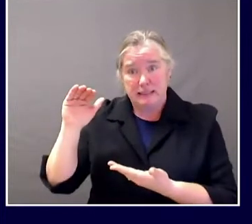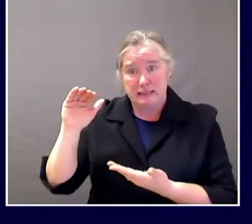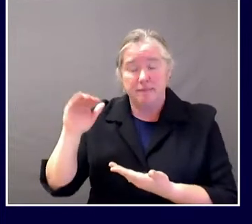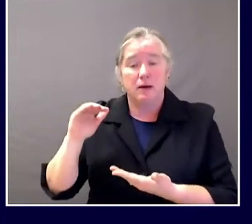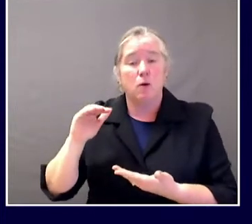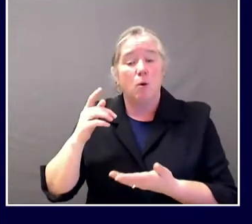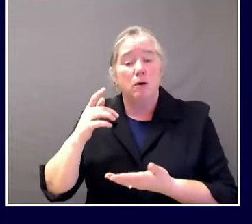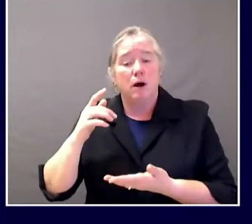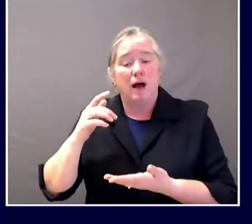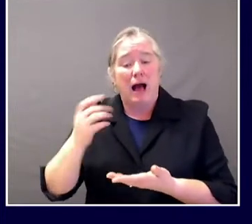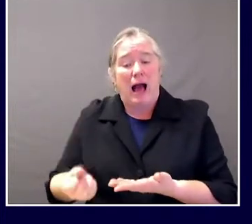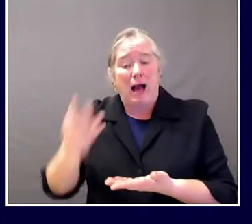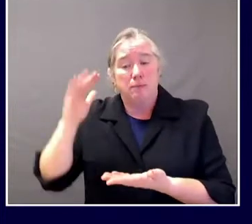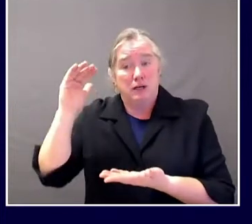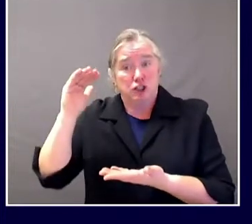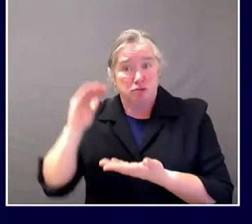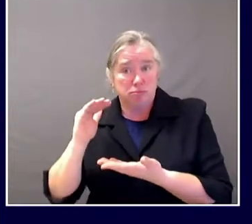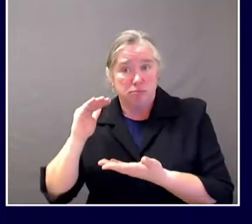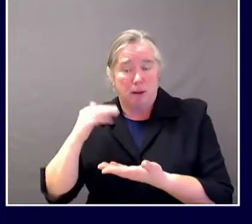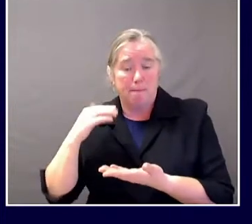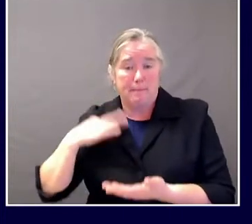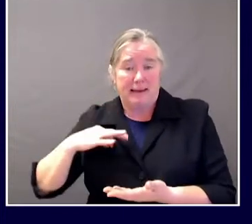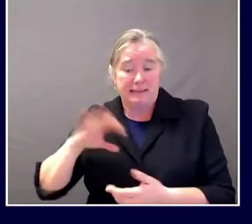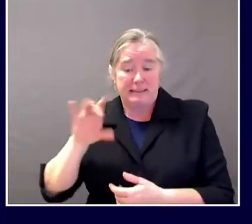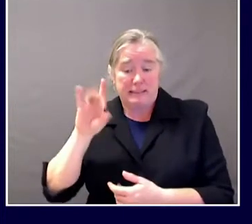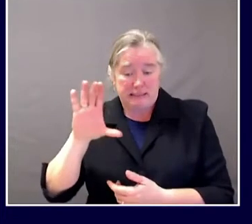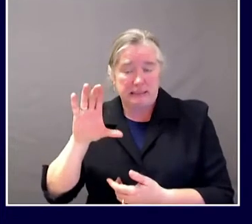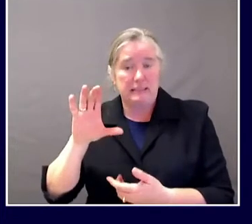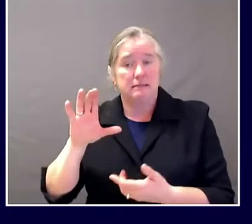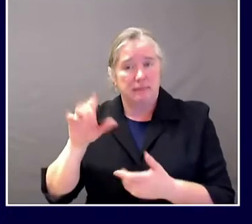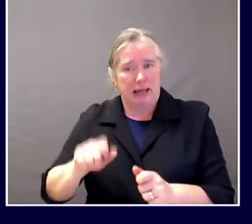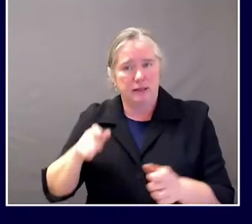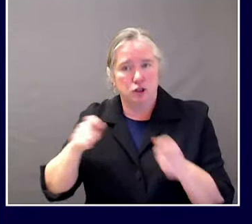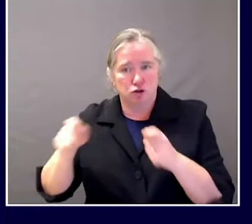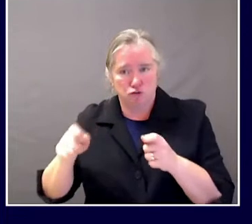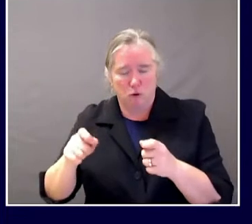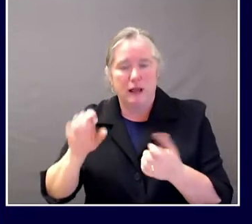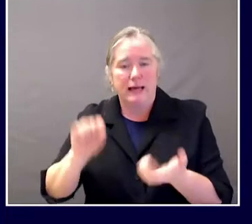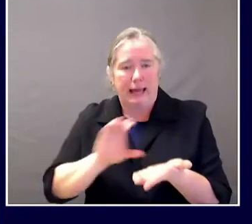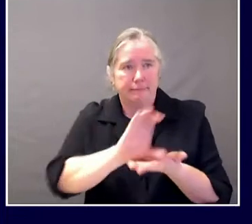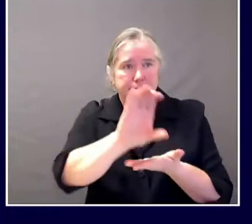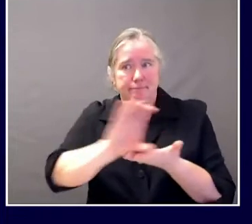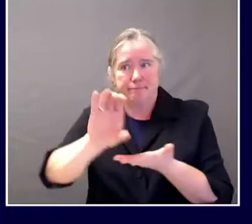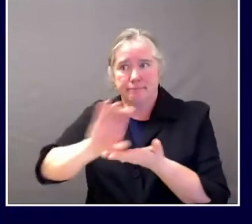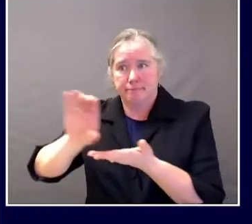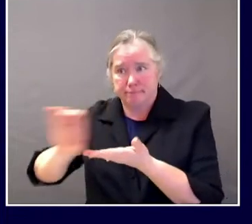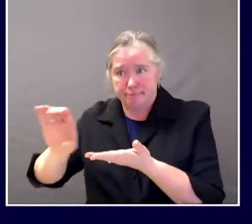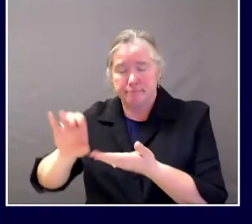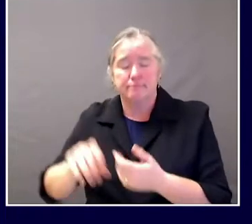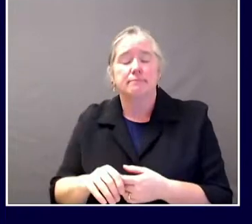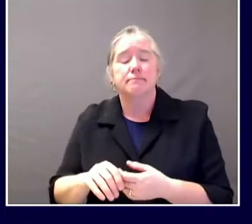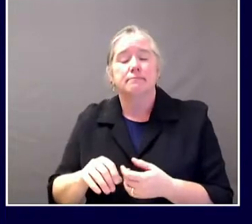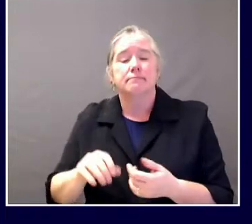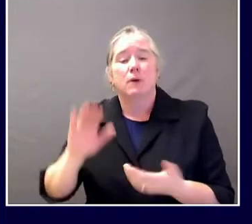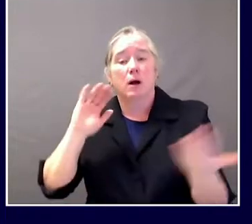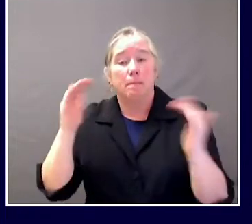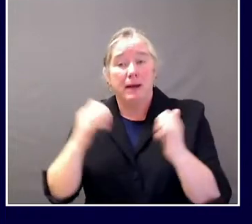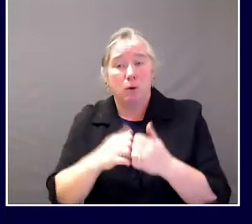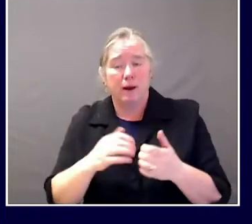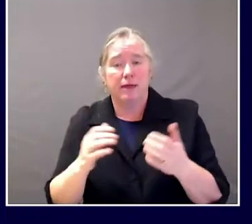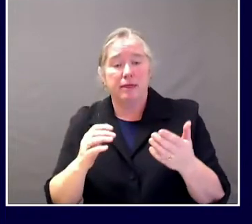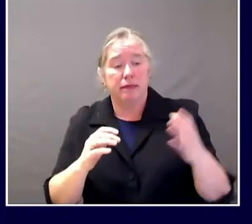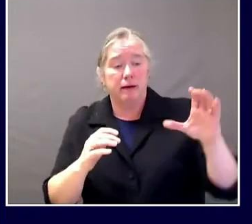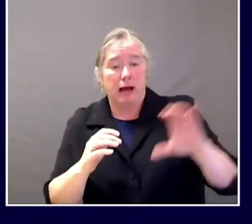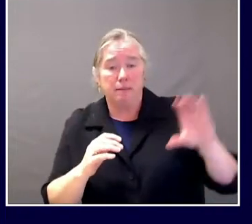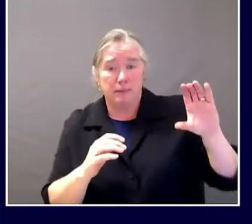distribute versus what has been allocated to residents and staff of long-term care facilities, I've dispelled